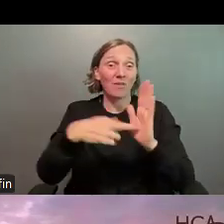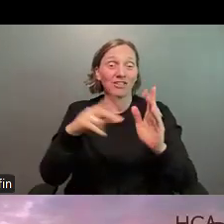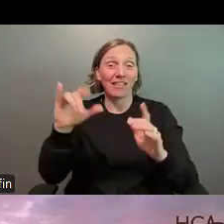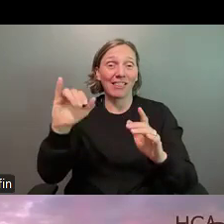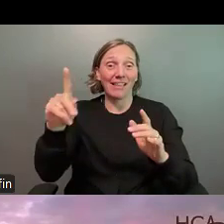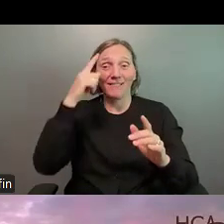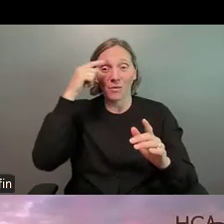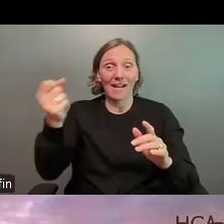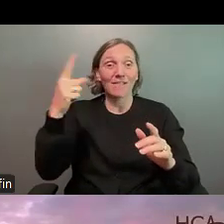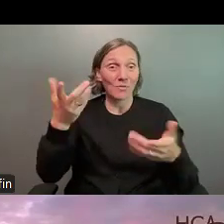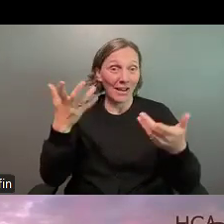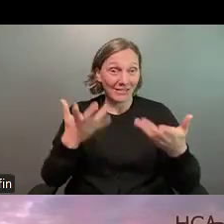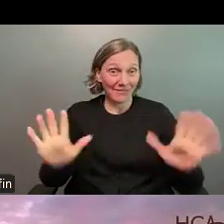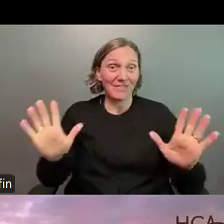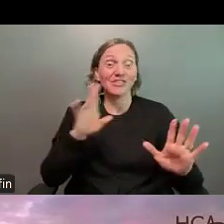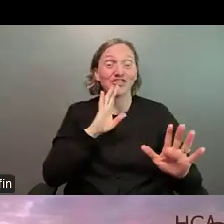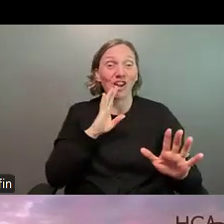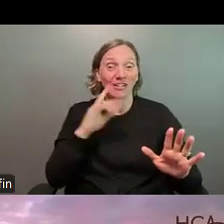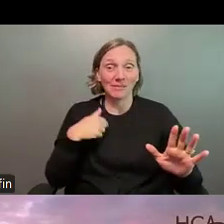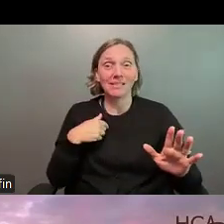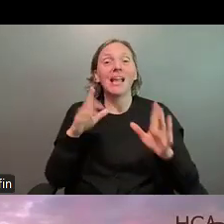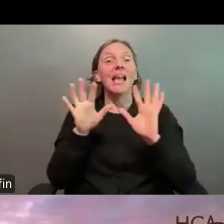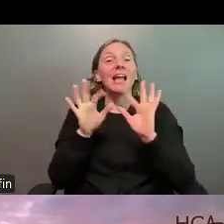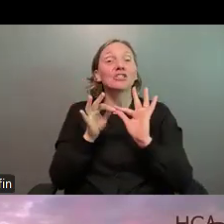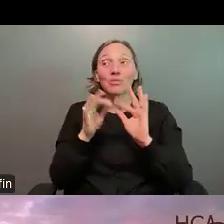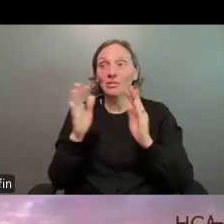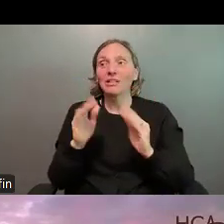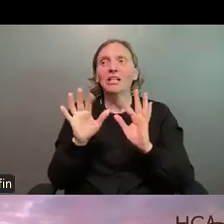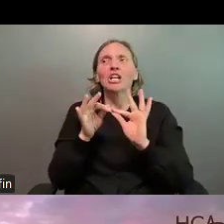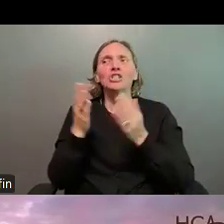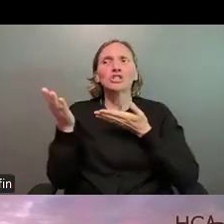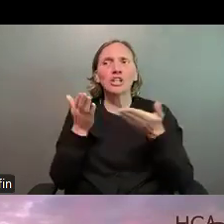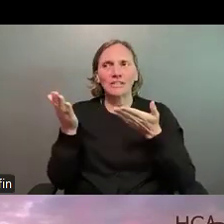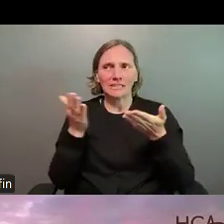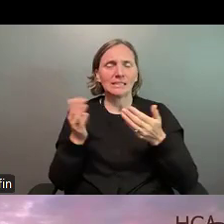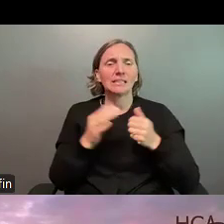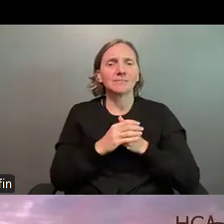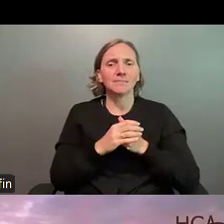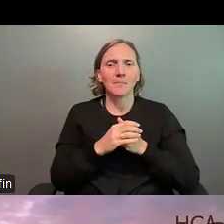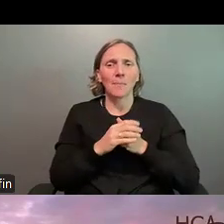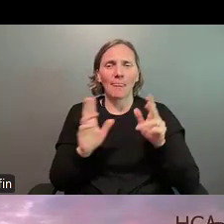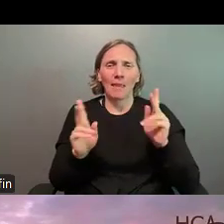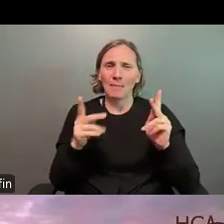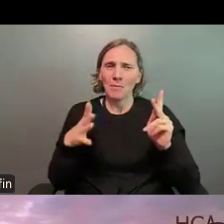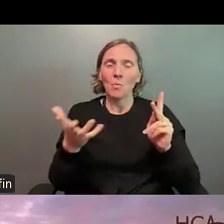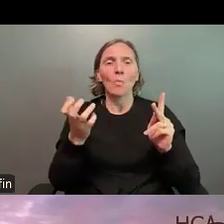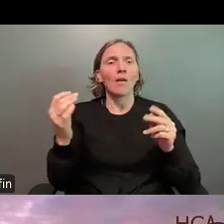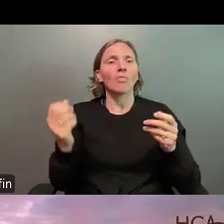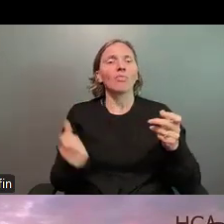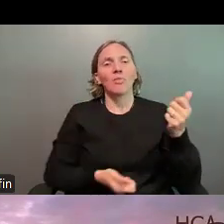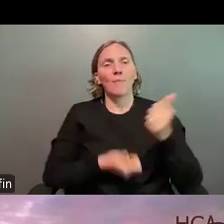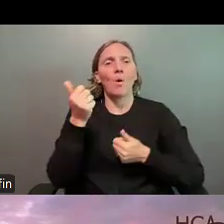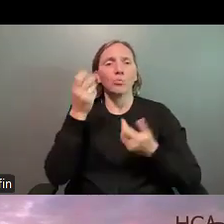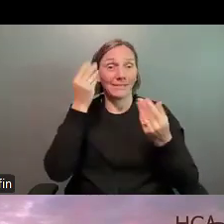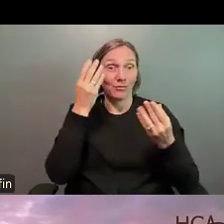done speaking. And then the interpreter services, I think this is probably where people are going to want the most information.